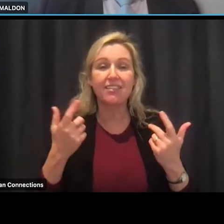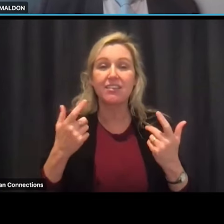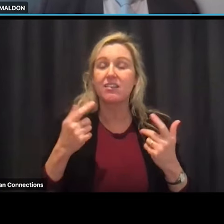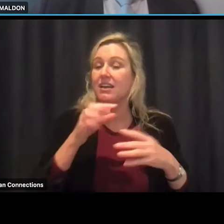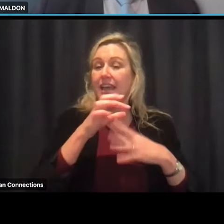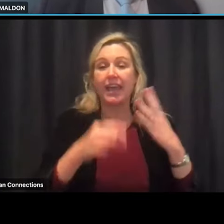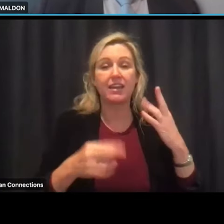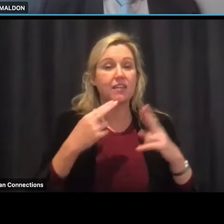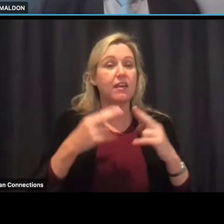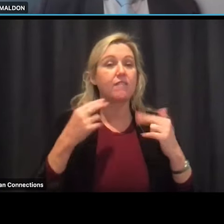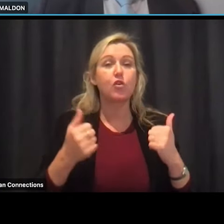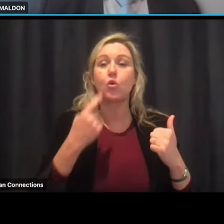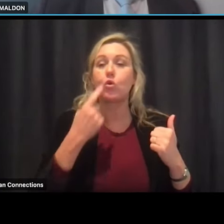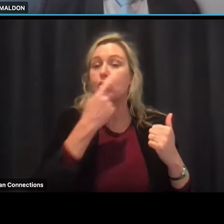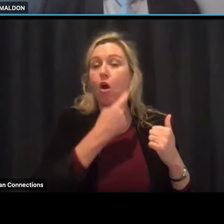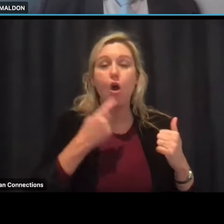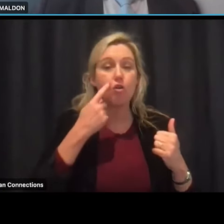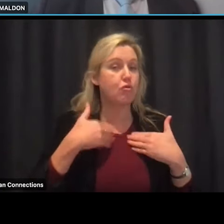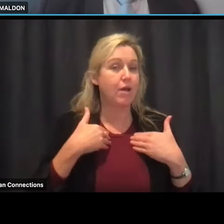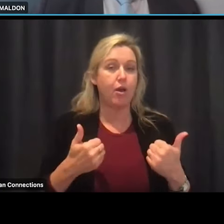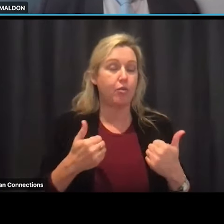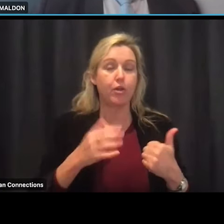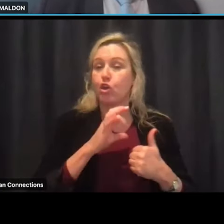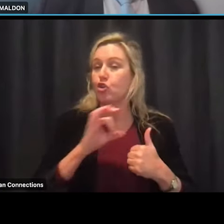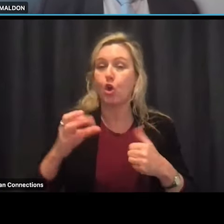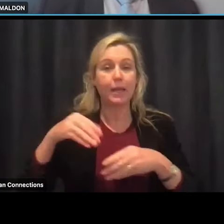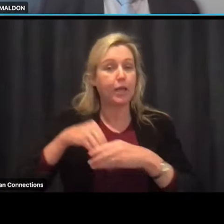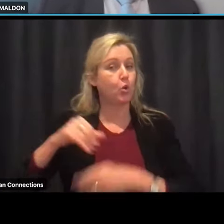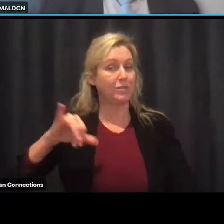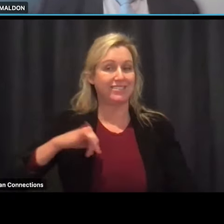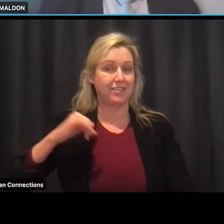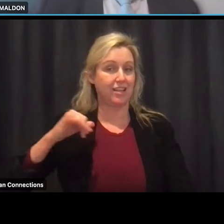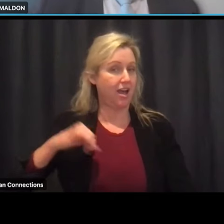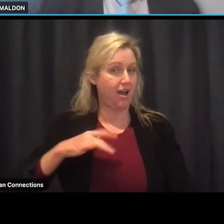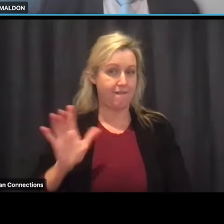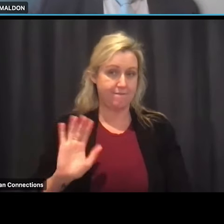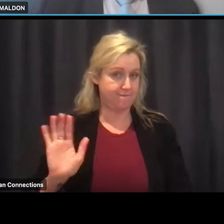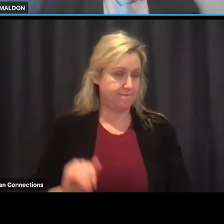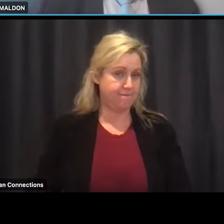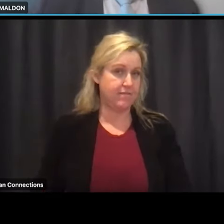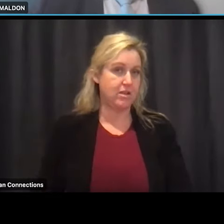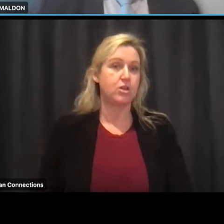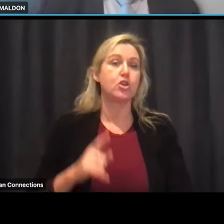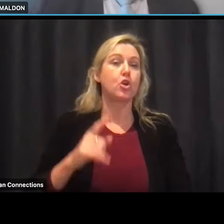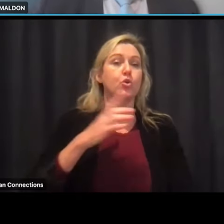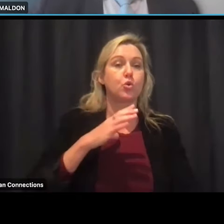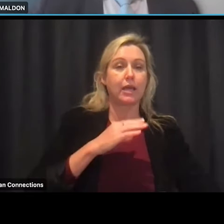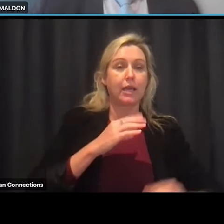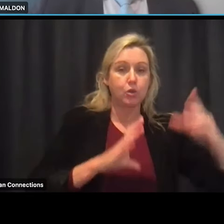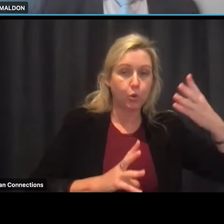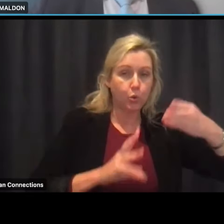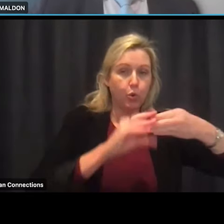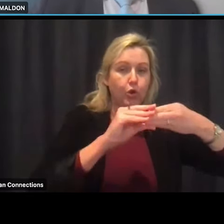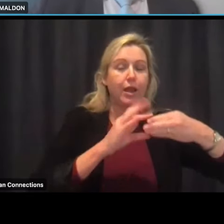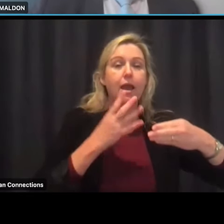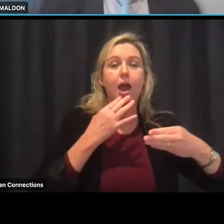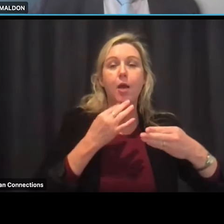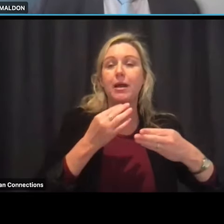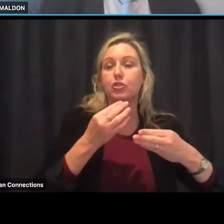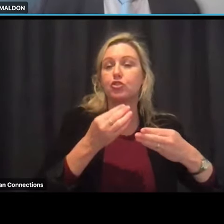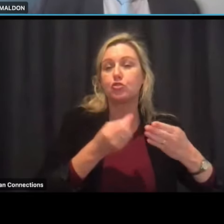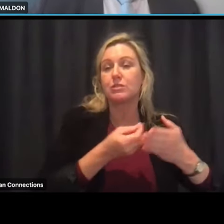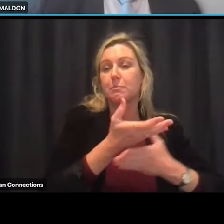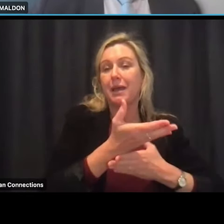good oral health. So it doesn't include labour. But for this section, you do need to provide quarter totals for spending on these